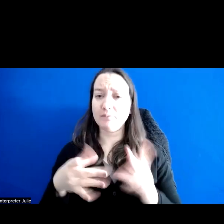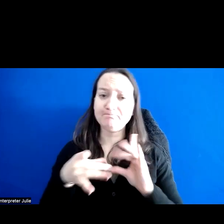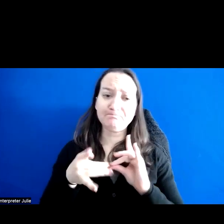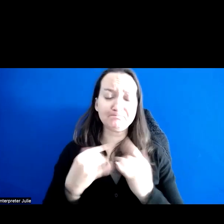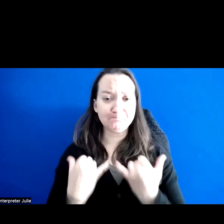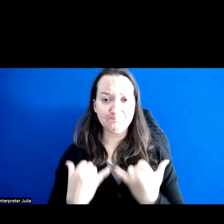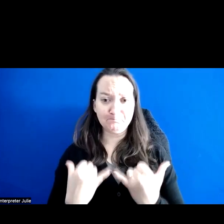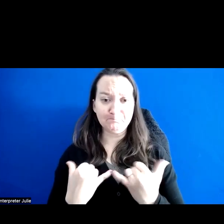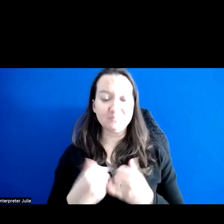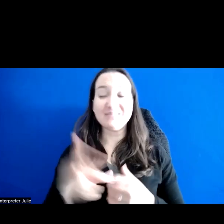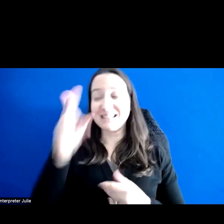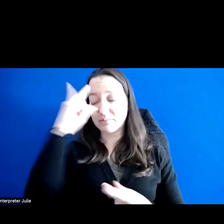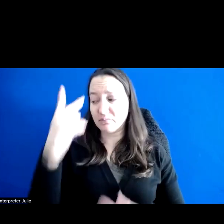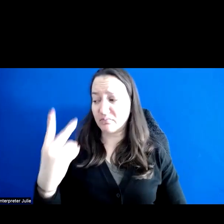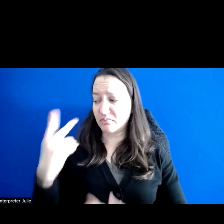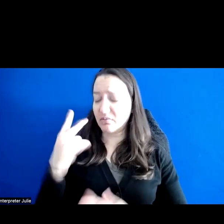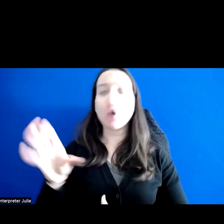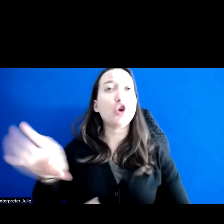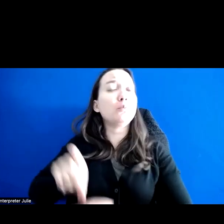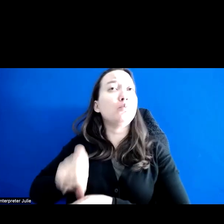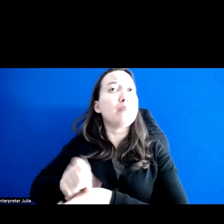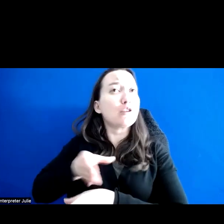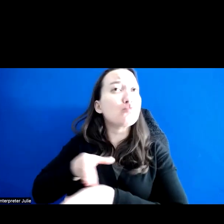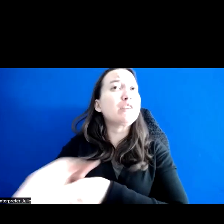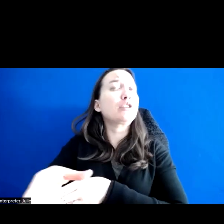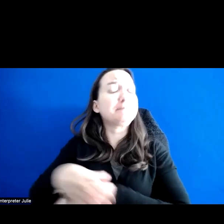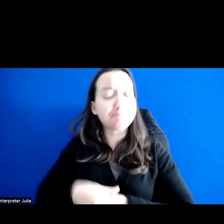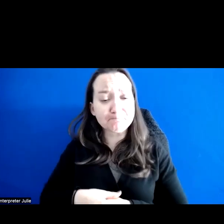now is that looking back over Jo's career,